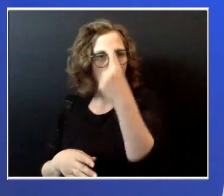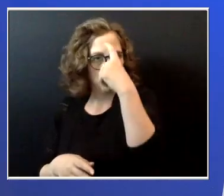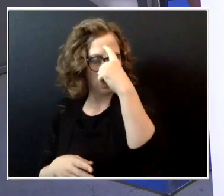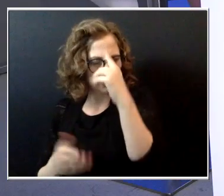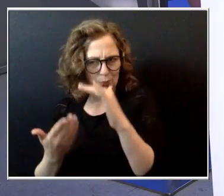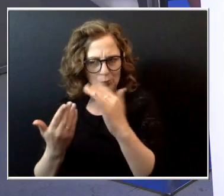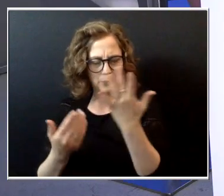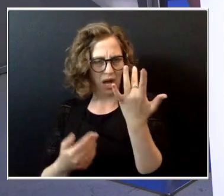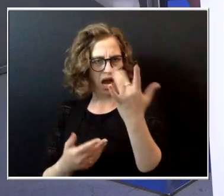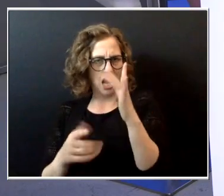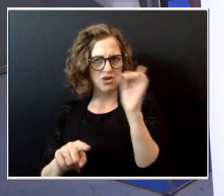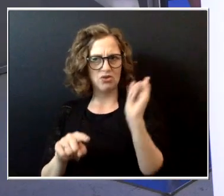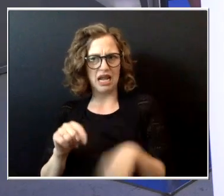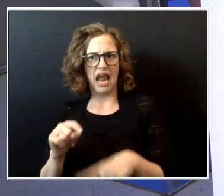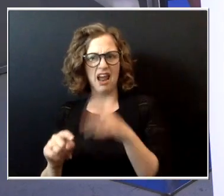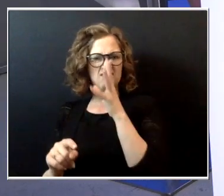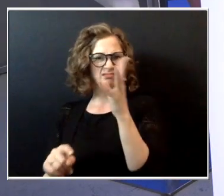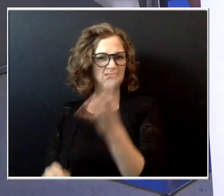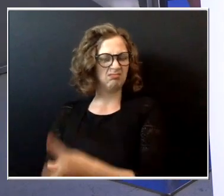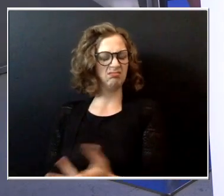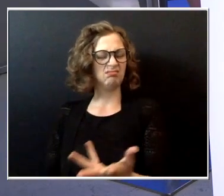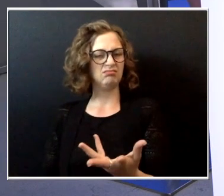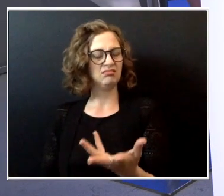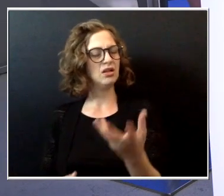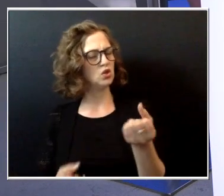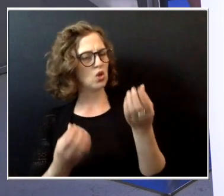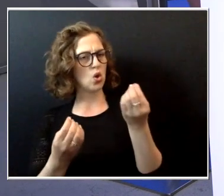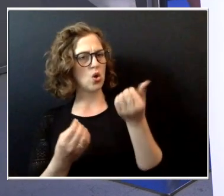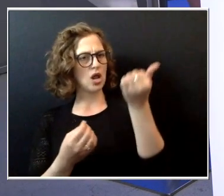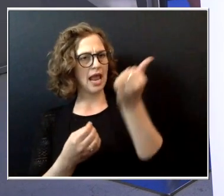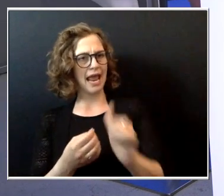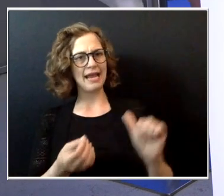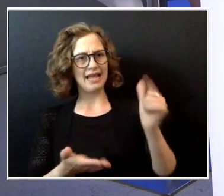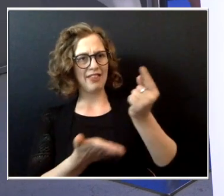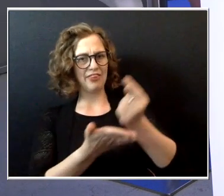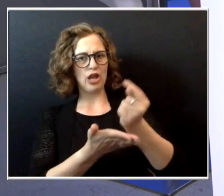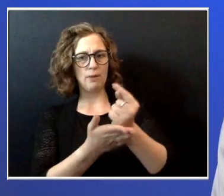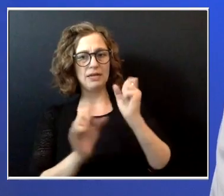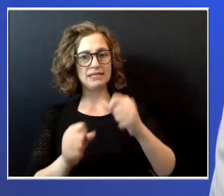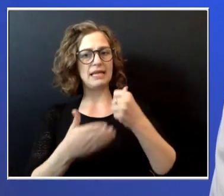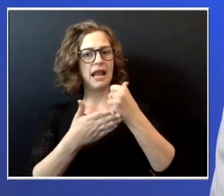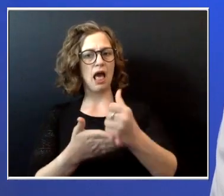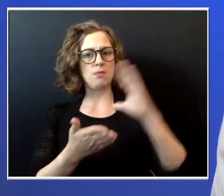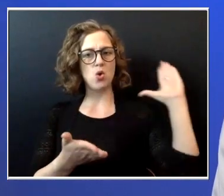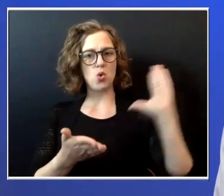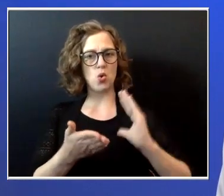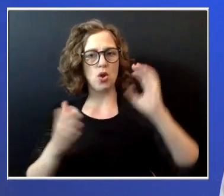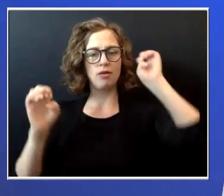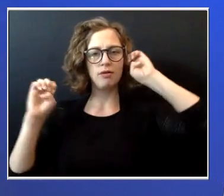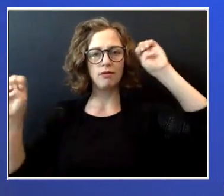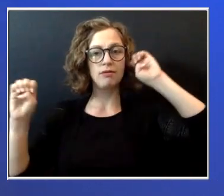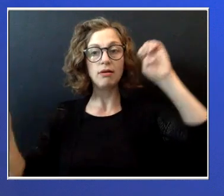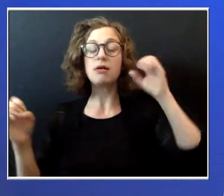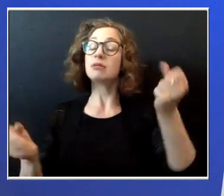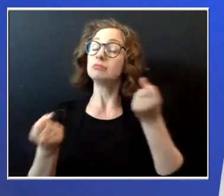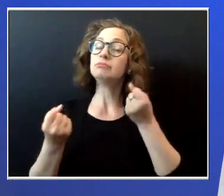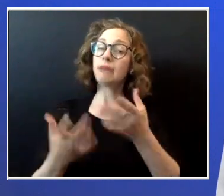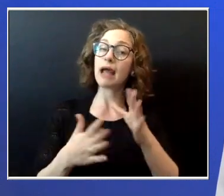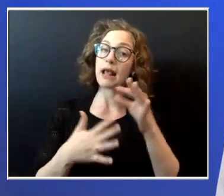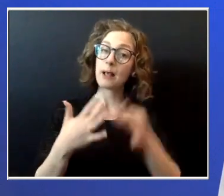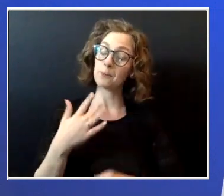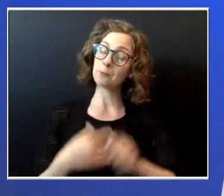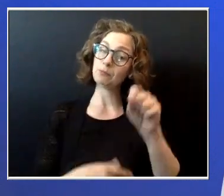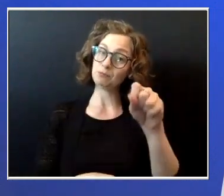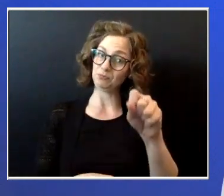So are there effective therapies that help reduce that noise? There are a lot of options actually to treat tinnitus, and I think that's a big